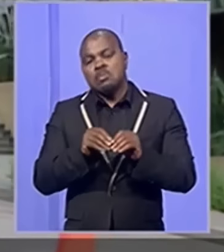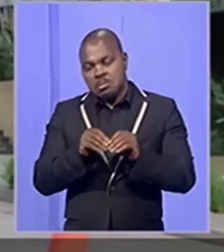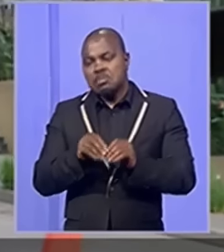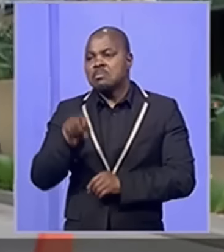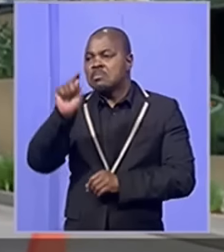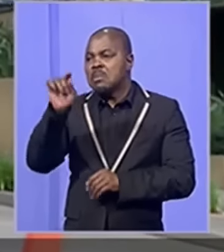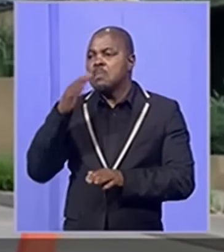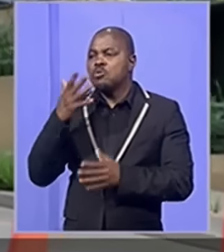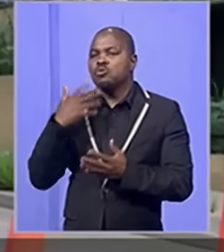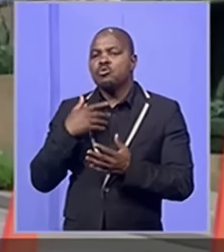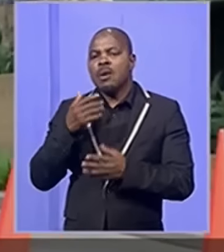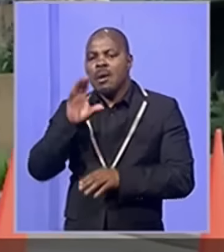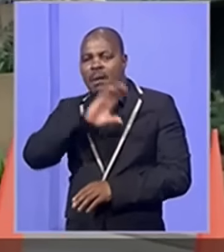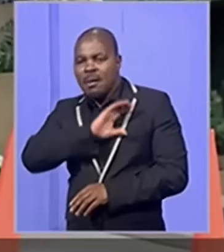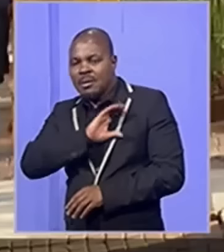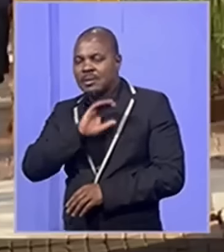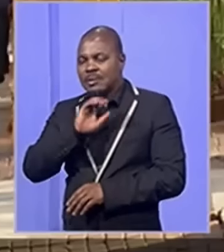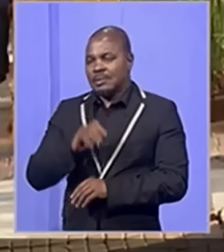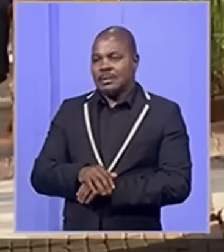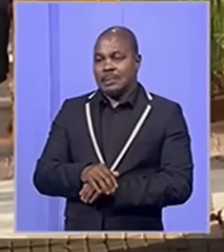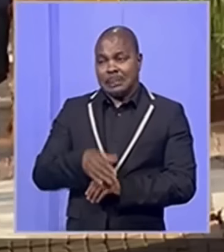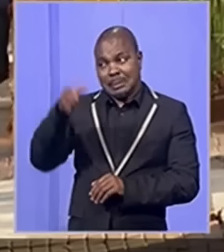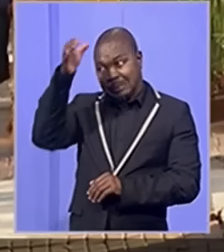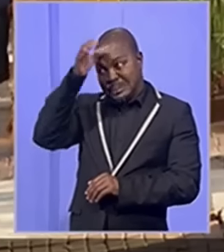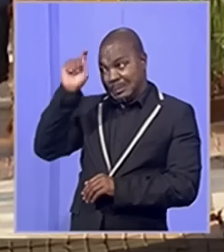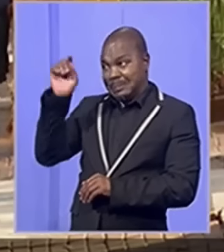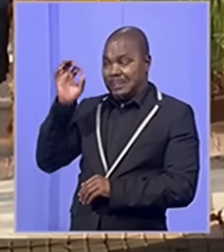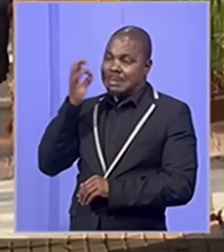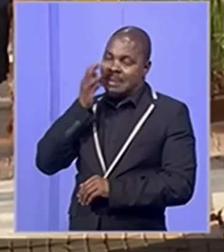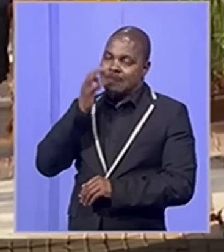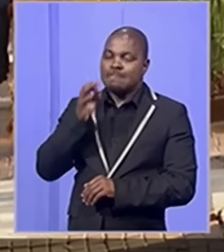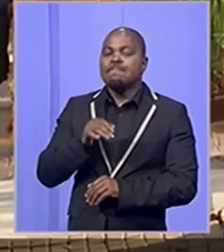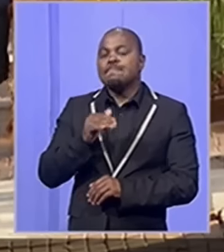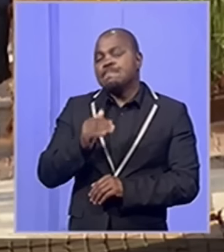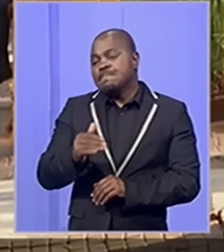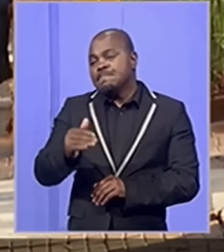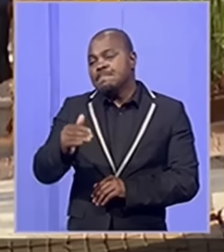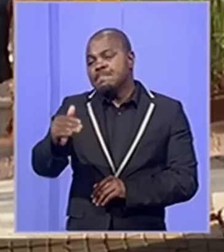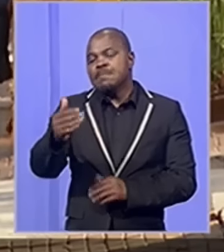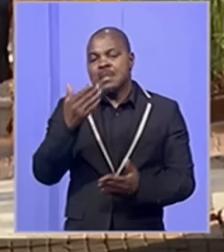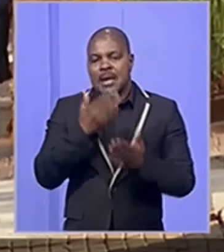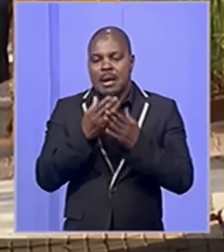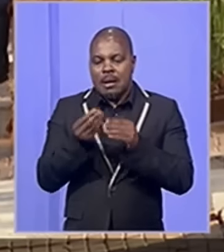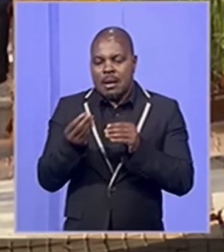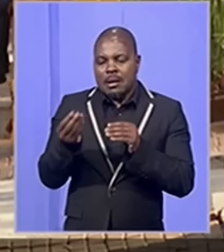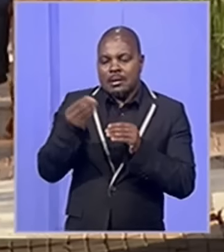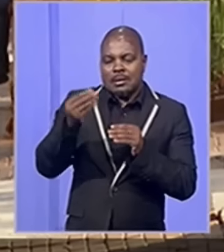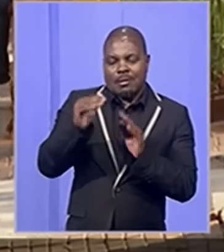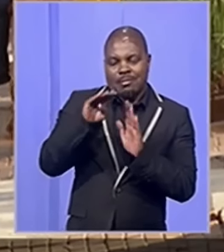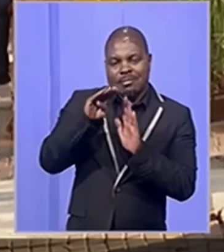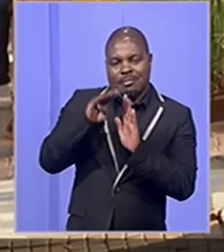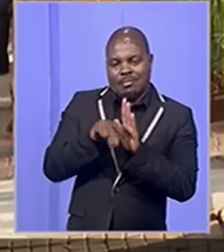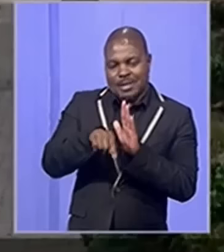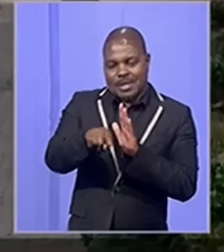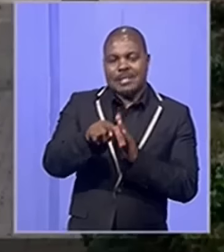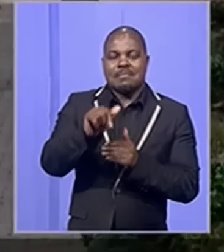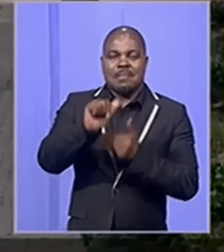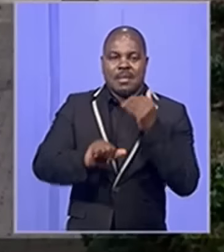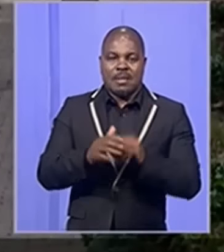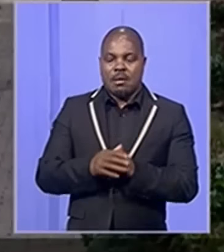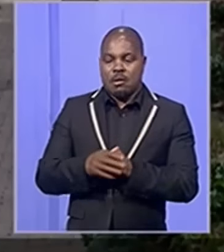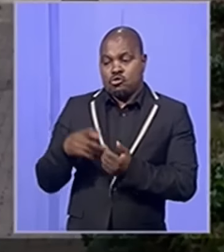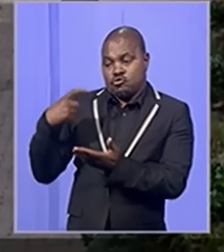badirisi. Baitseanape ba dumela gore se se ka lebisa kwa go kgaolong ga seelo sa morokotso moragonyana kgwedi eno. Ranta